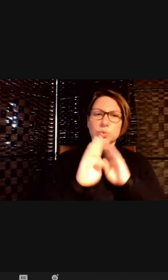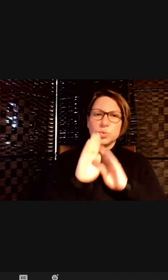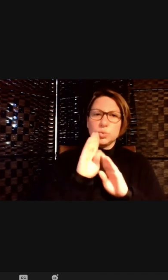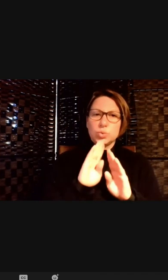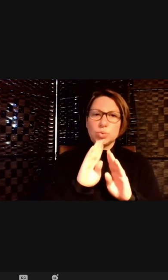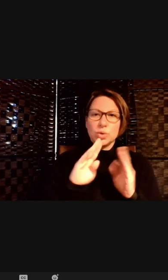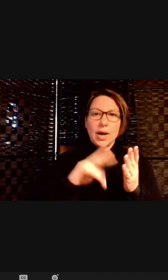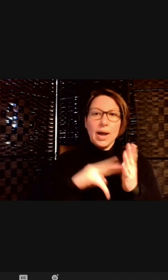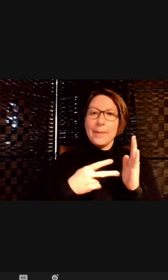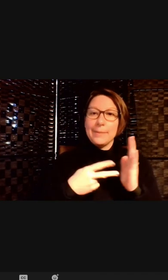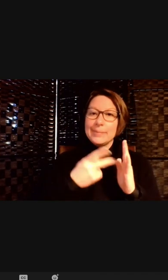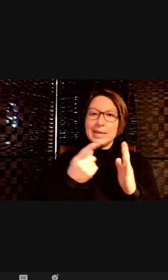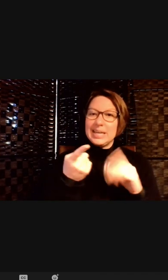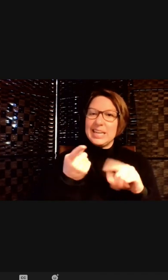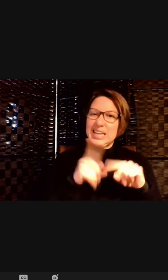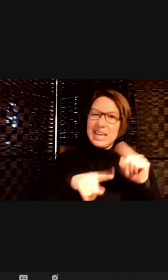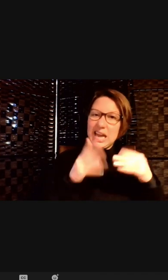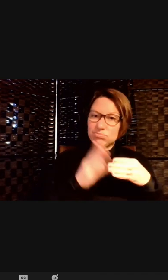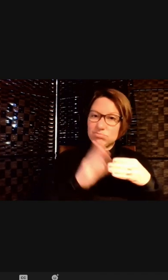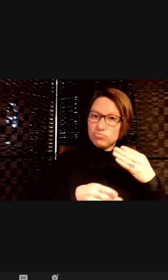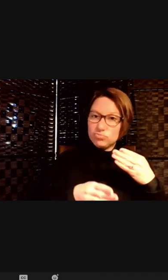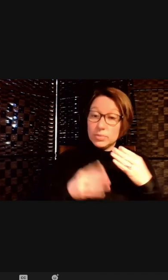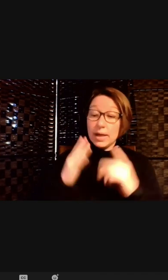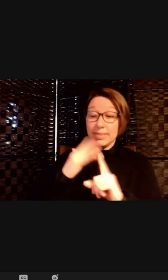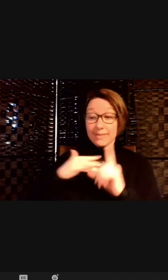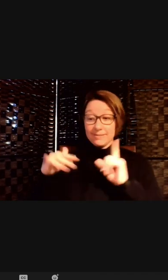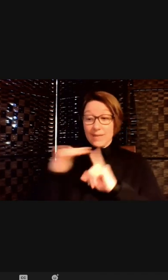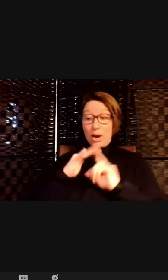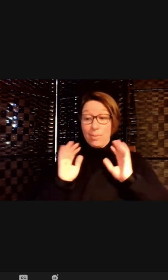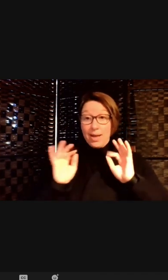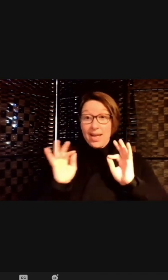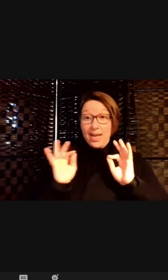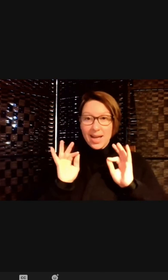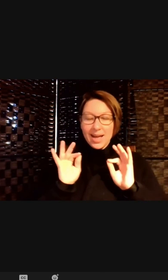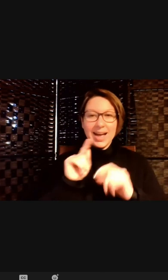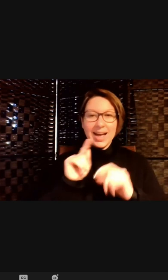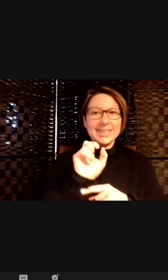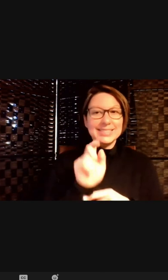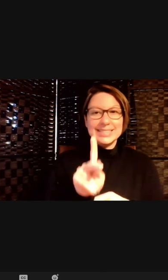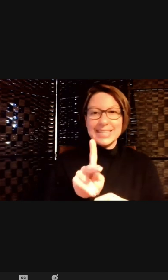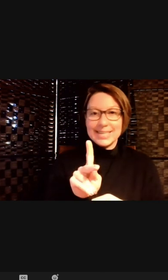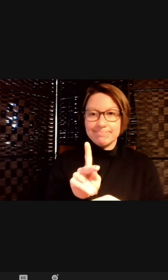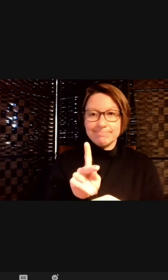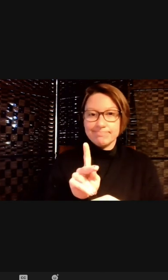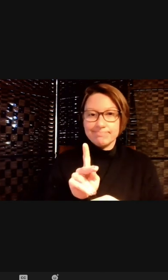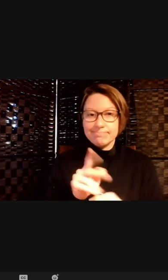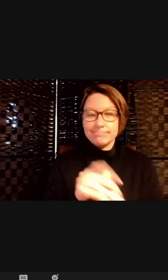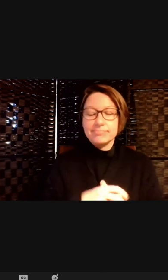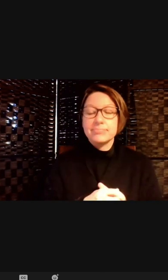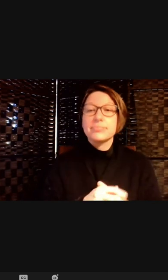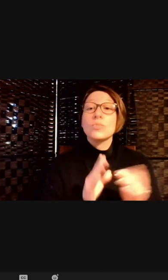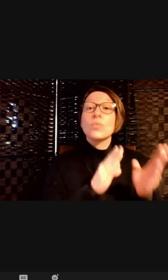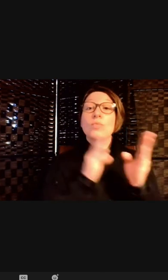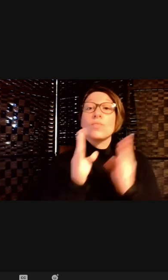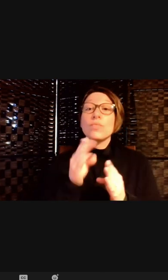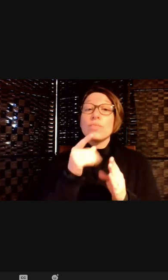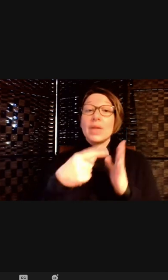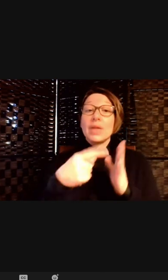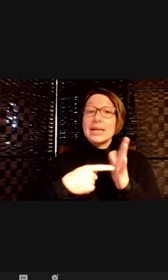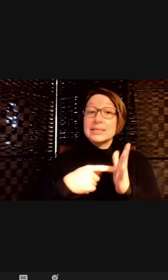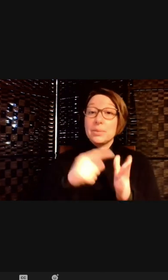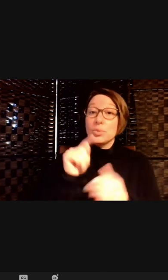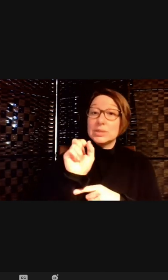she's not able to complete it. So we've done all the right things for the environment, but not the task. Now, in this example, the task is more comfortable. It's